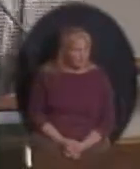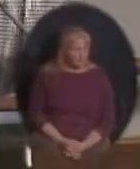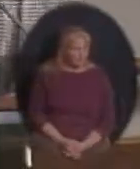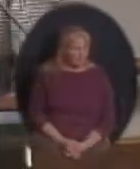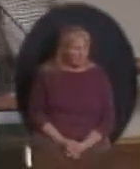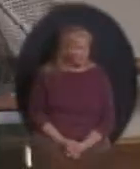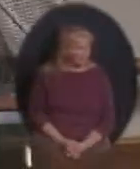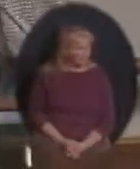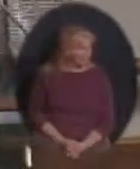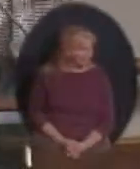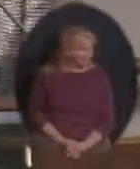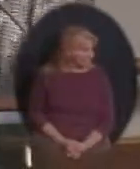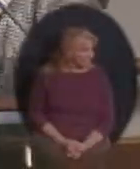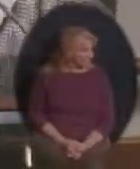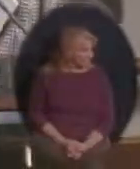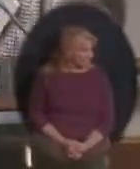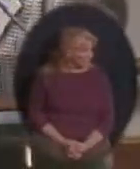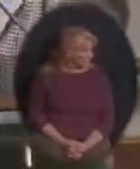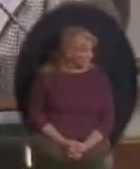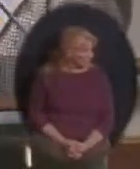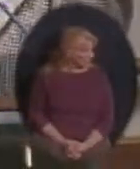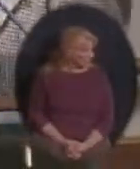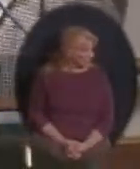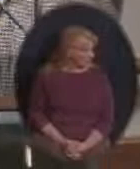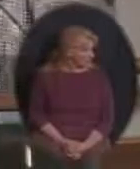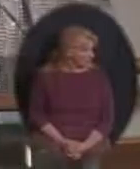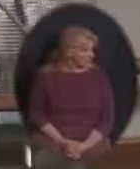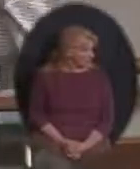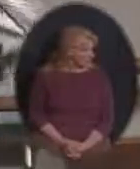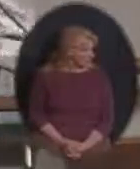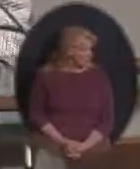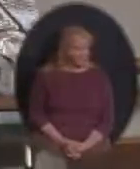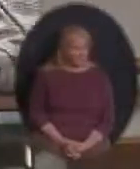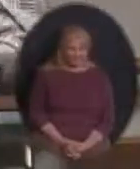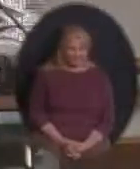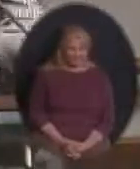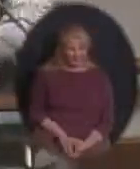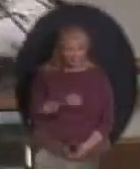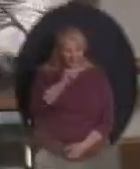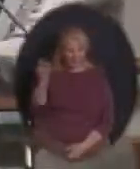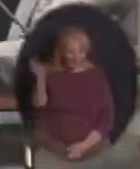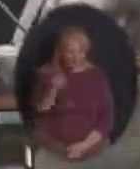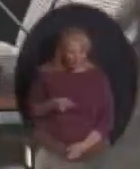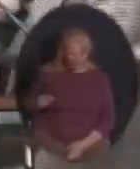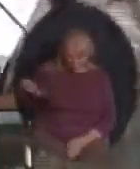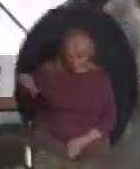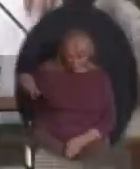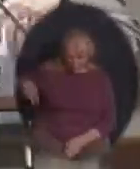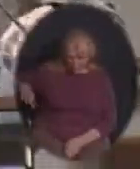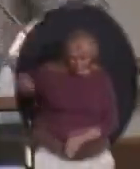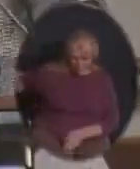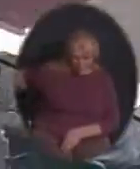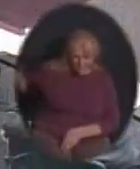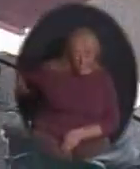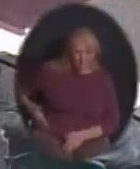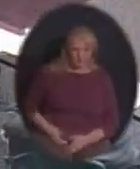Mary Ellen, you just disobeyed the rules because I told everyone not to walk up the side. Okay, great.